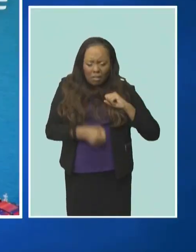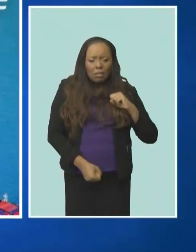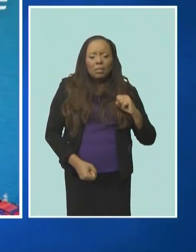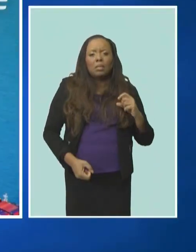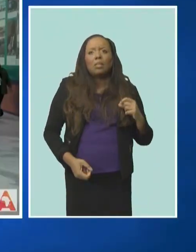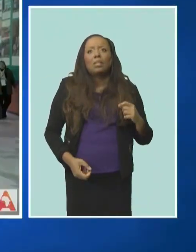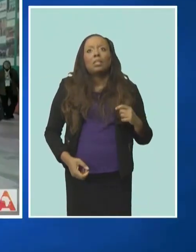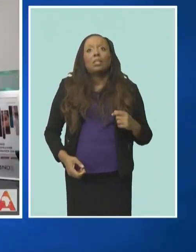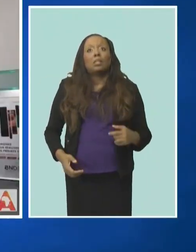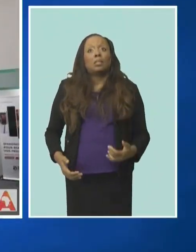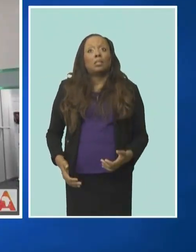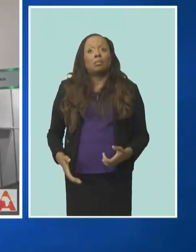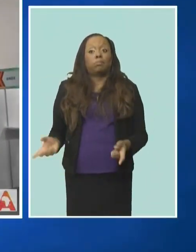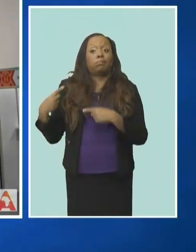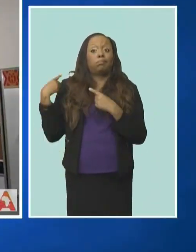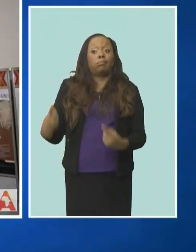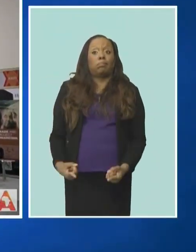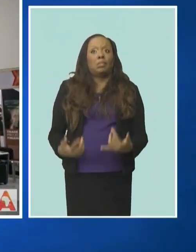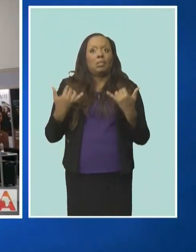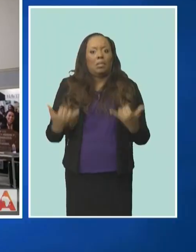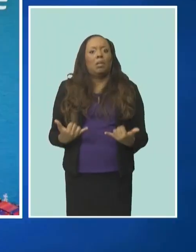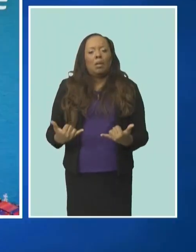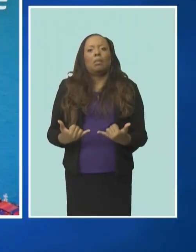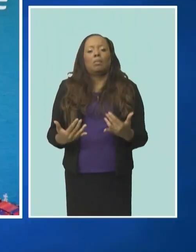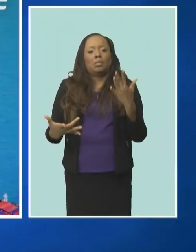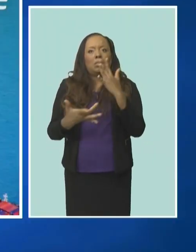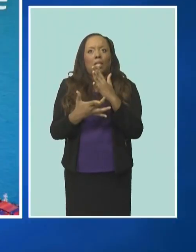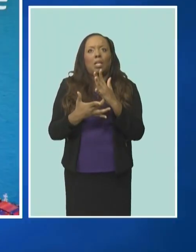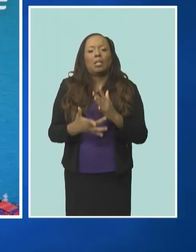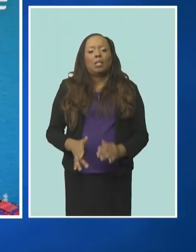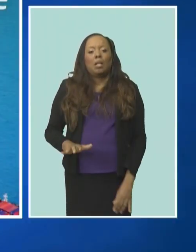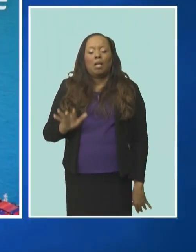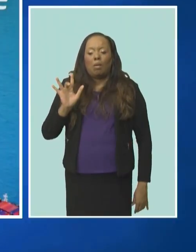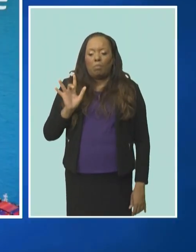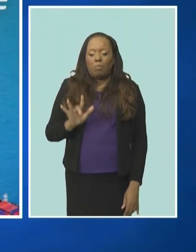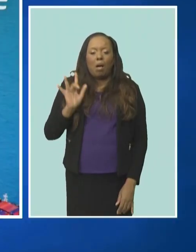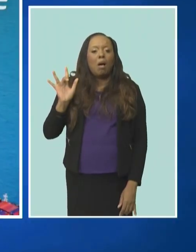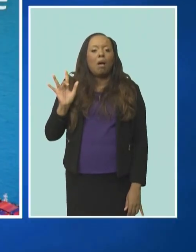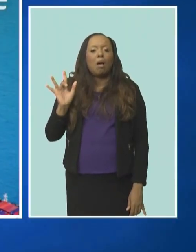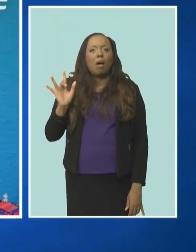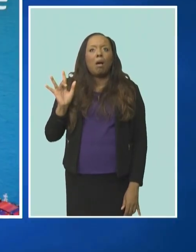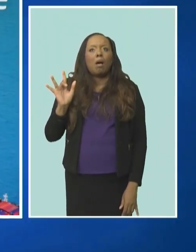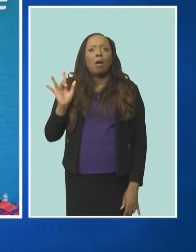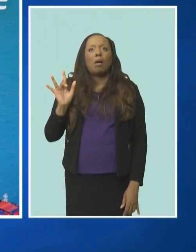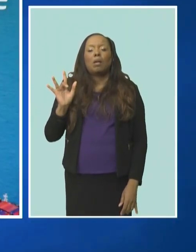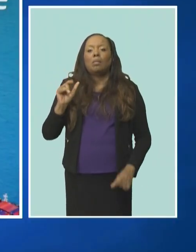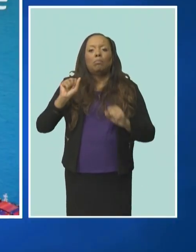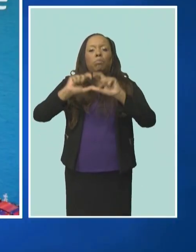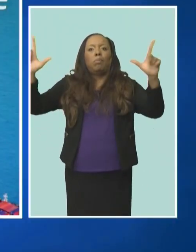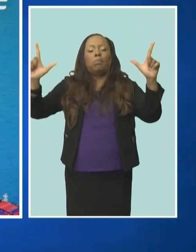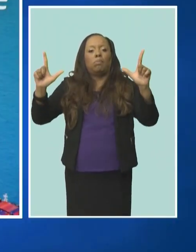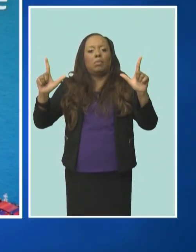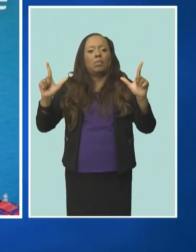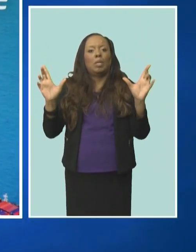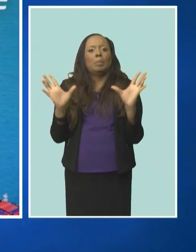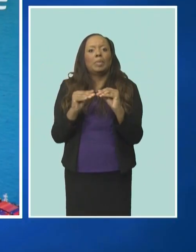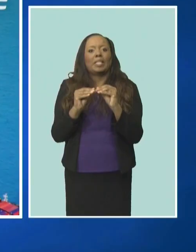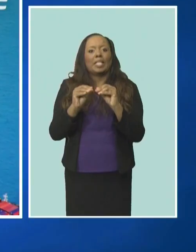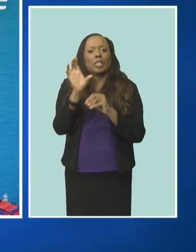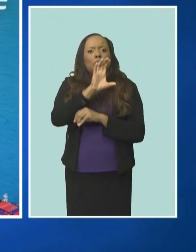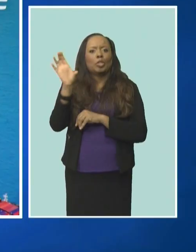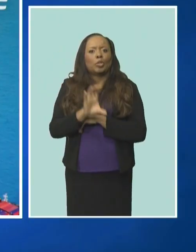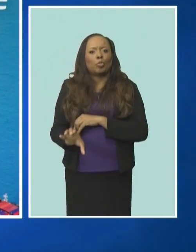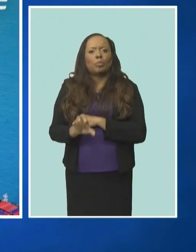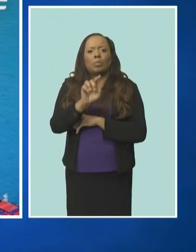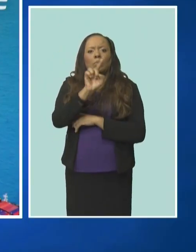fast forward today, we have technology. At the click of a button, you can be in a meeting, in a conference, in